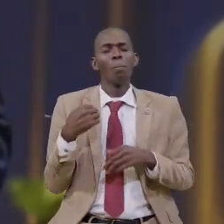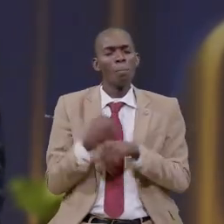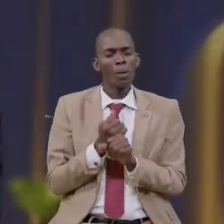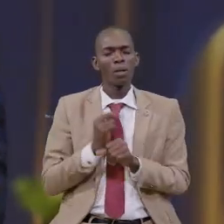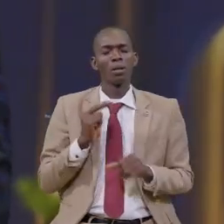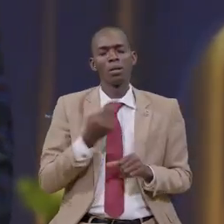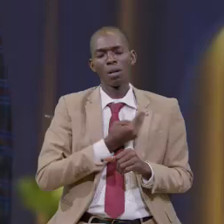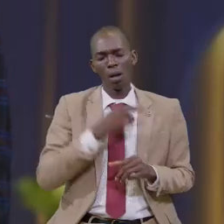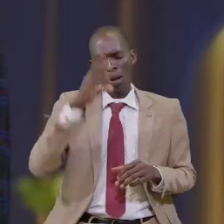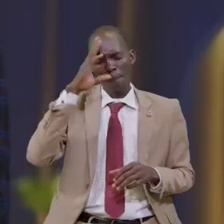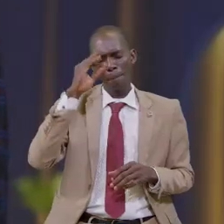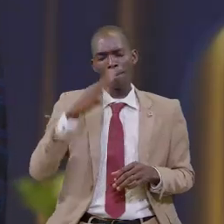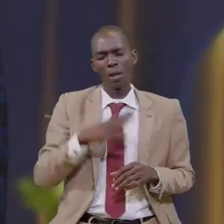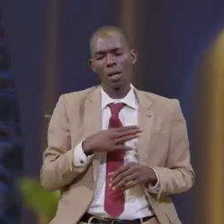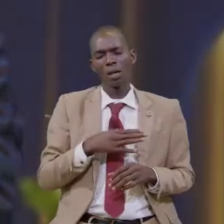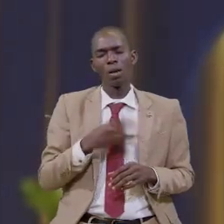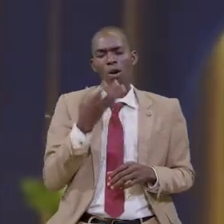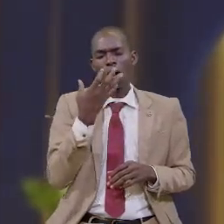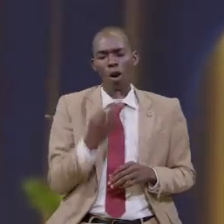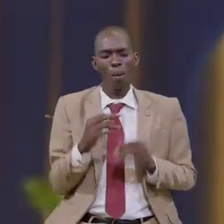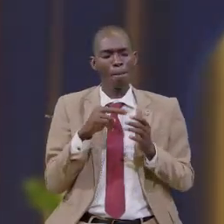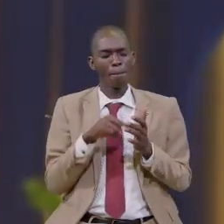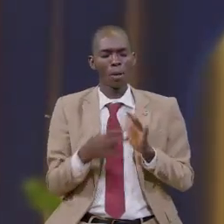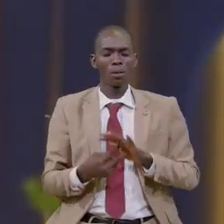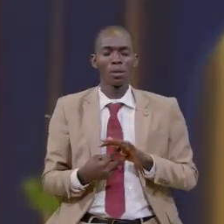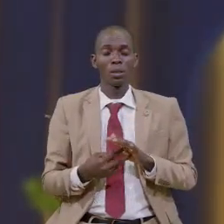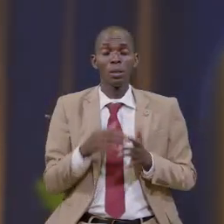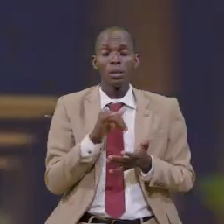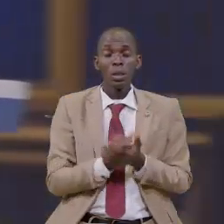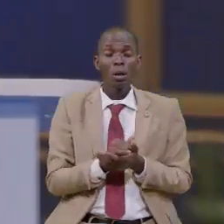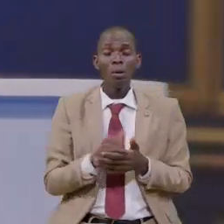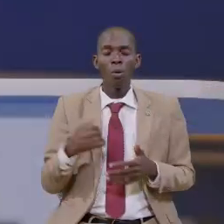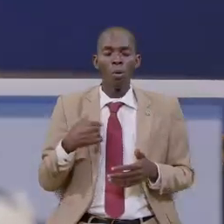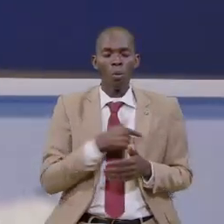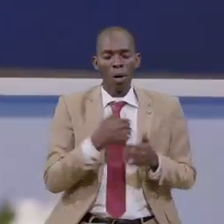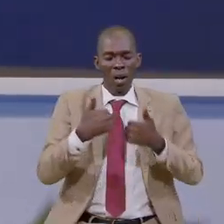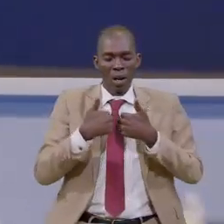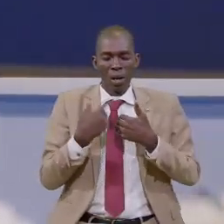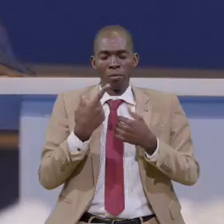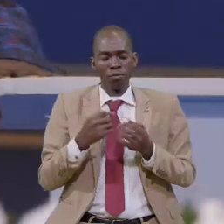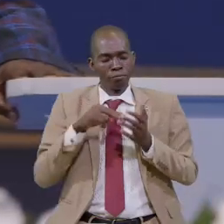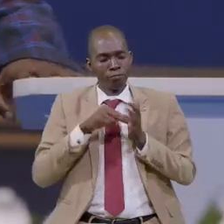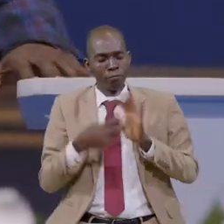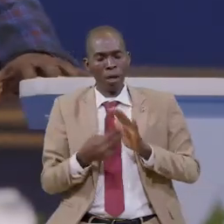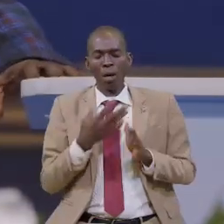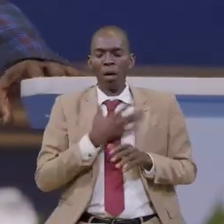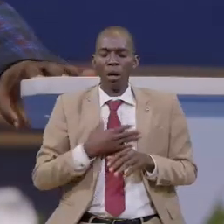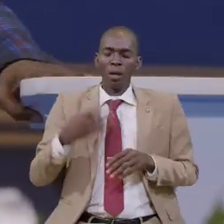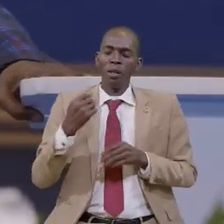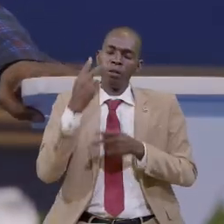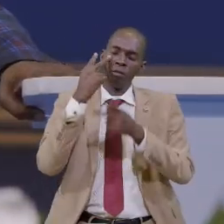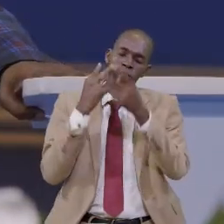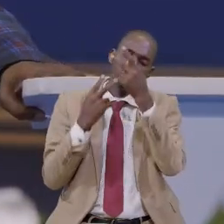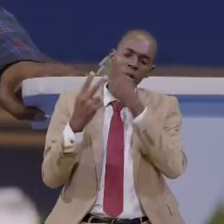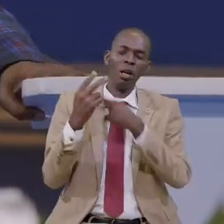of purpose. That we have the purpose and the vision. And Lord, we